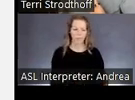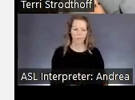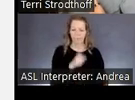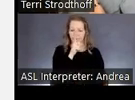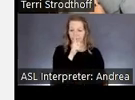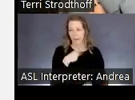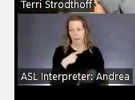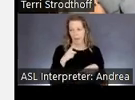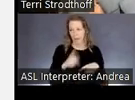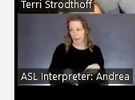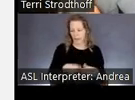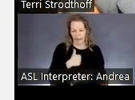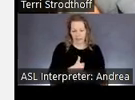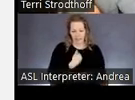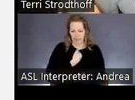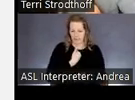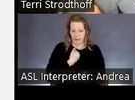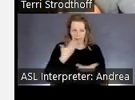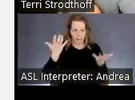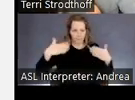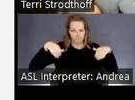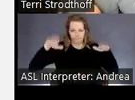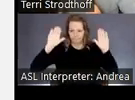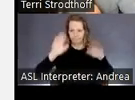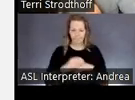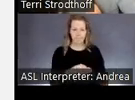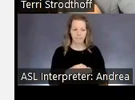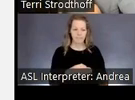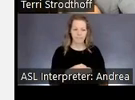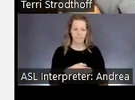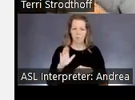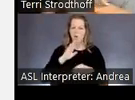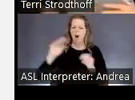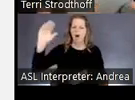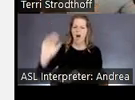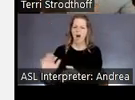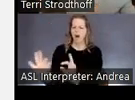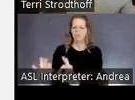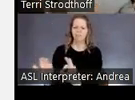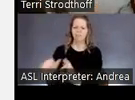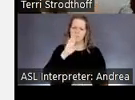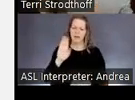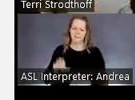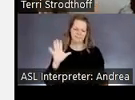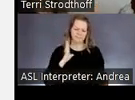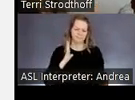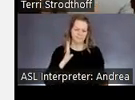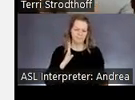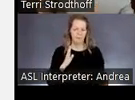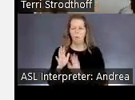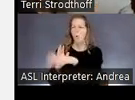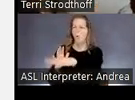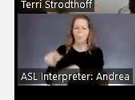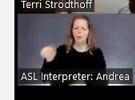this. It's not really as bad as it seems. It's just my parents are stressed,